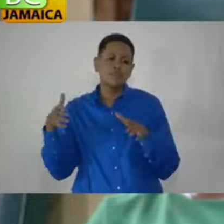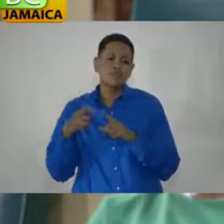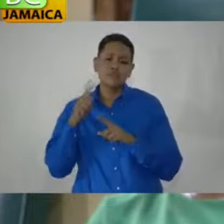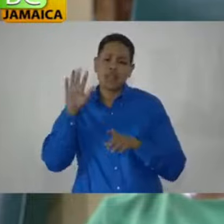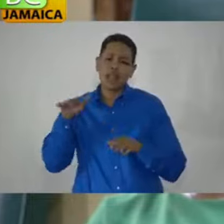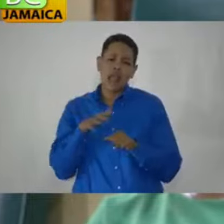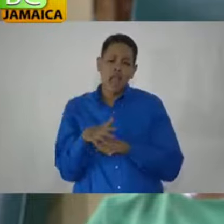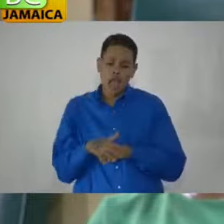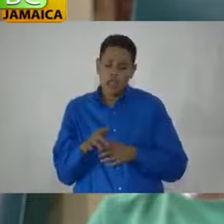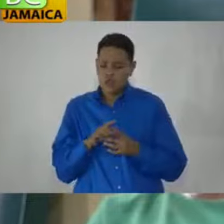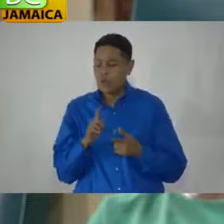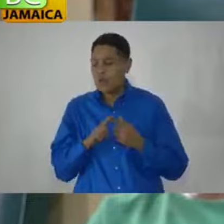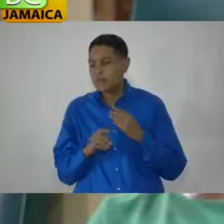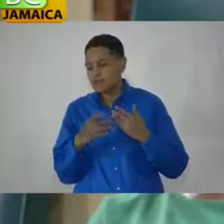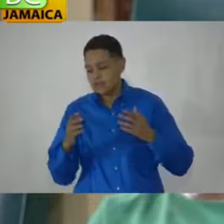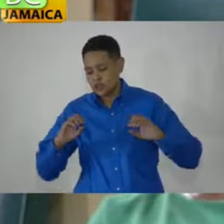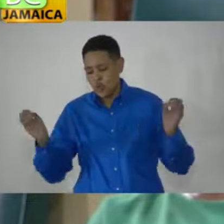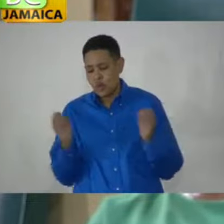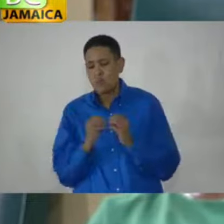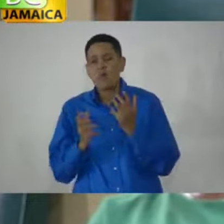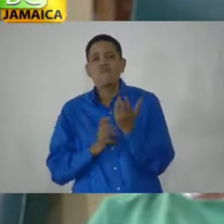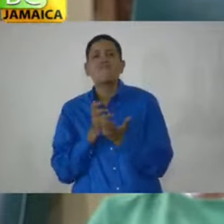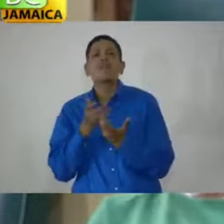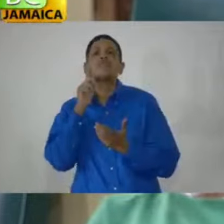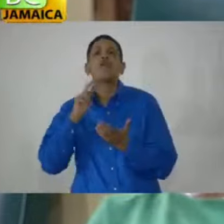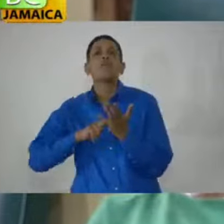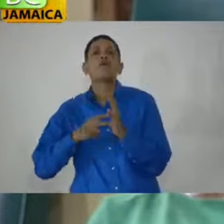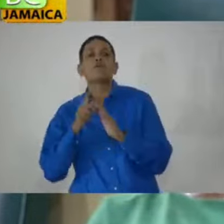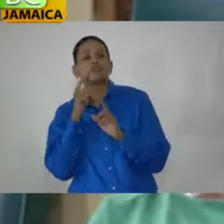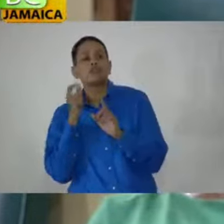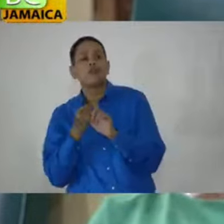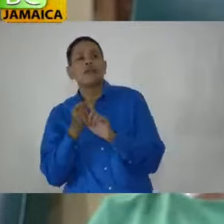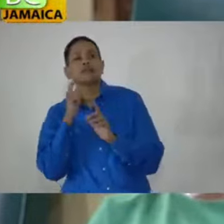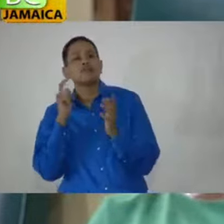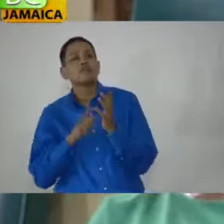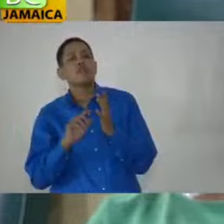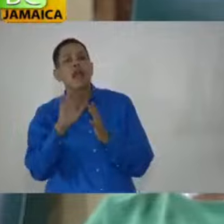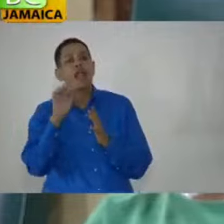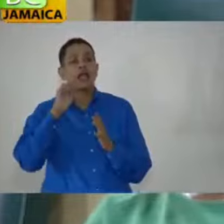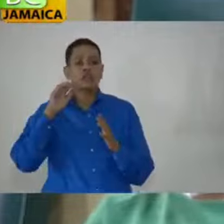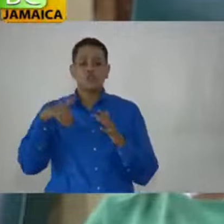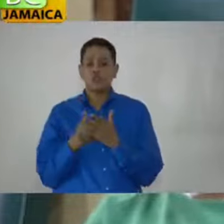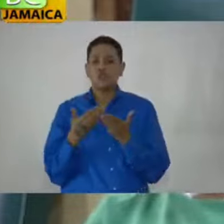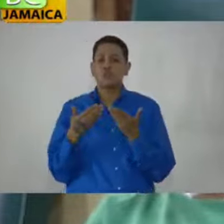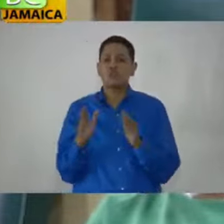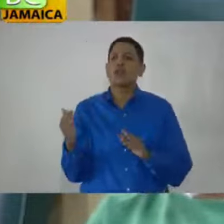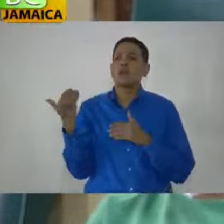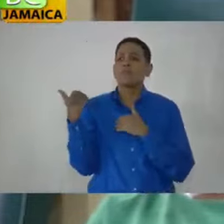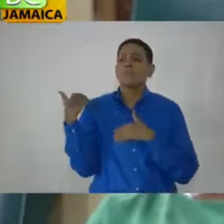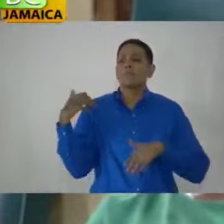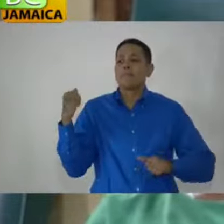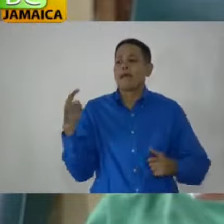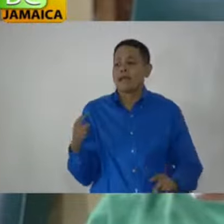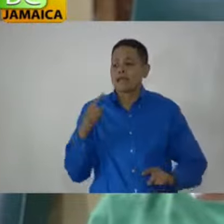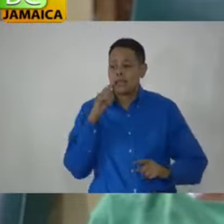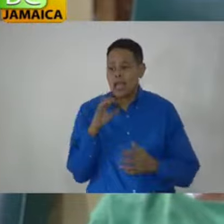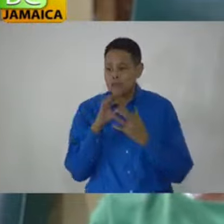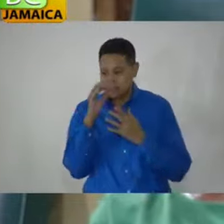inadequate and no longer fit for purpose to effectively realize this new broader mandate,